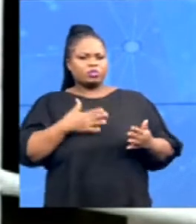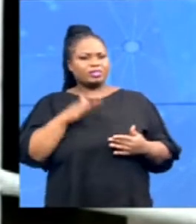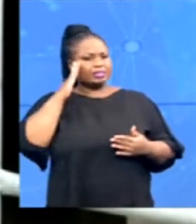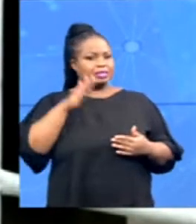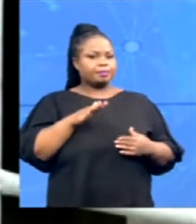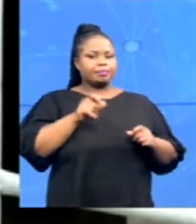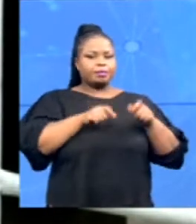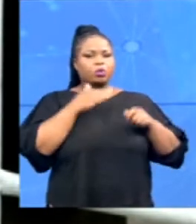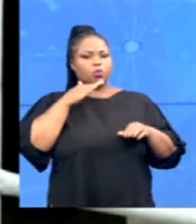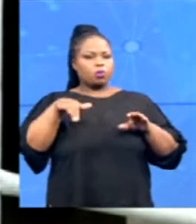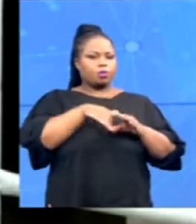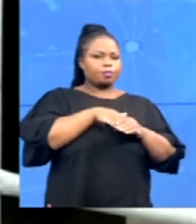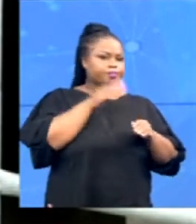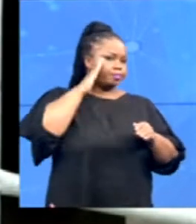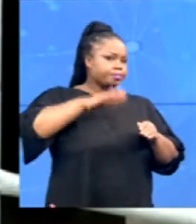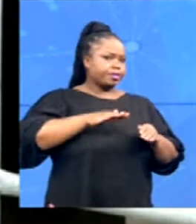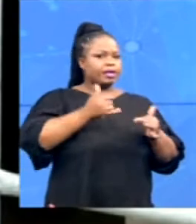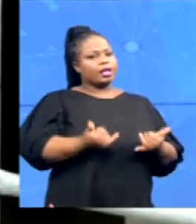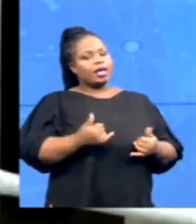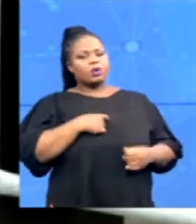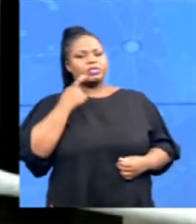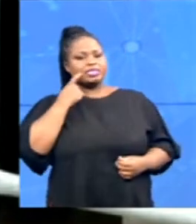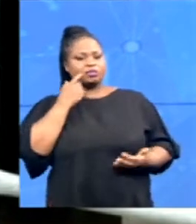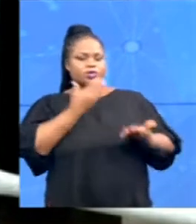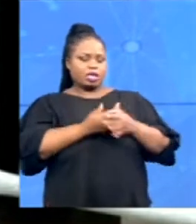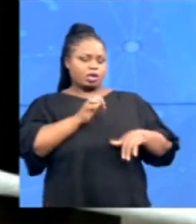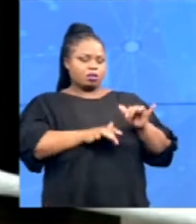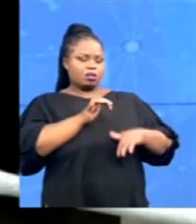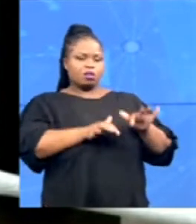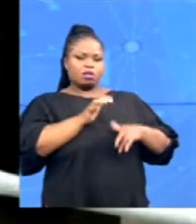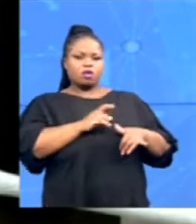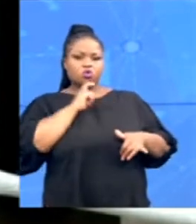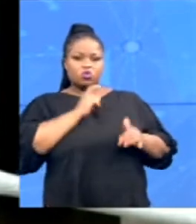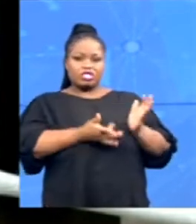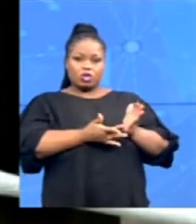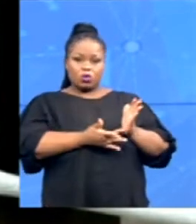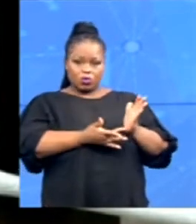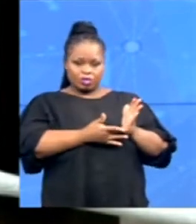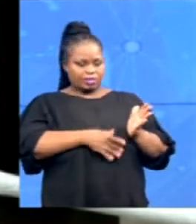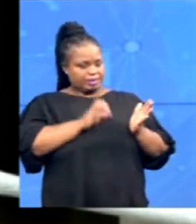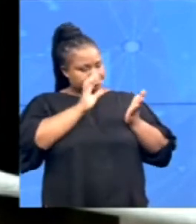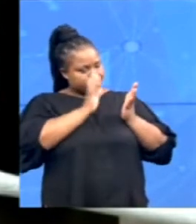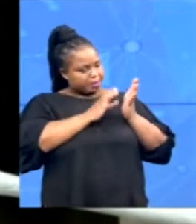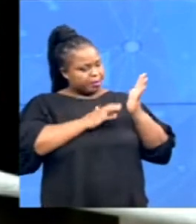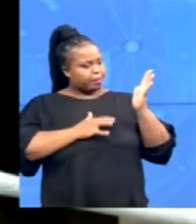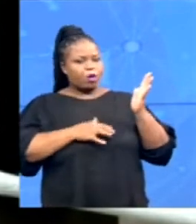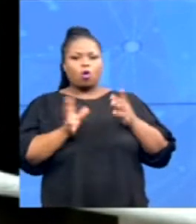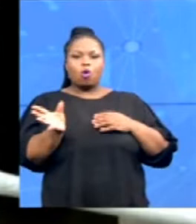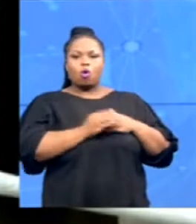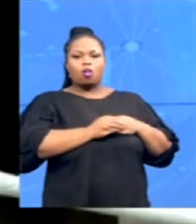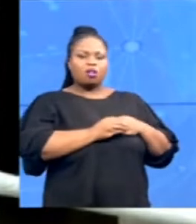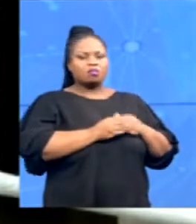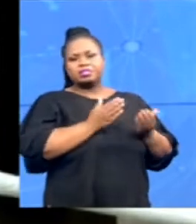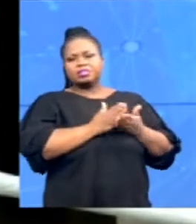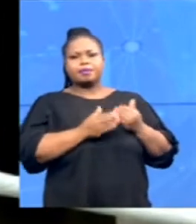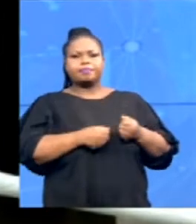are able to electronically have a real-time view of all of our patients. What are our usable beds? What numbers of patients have